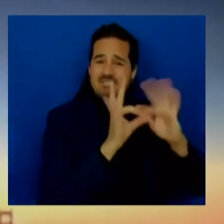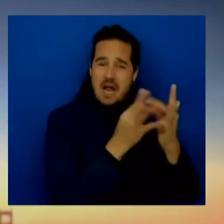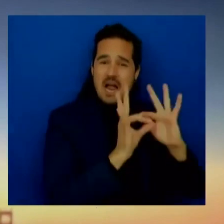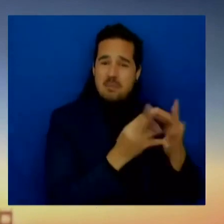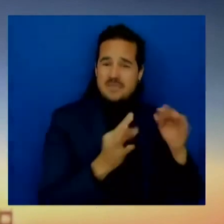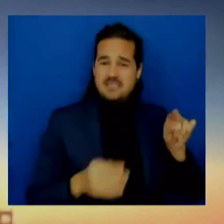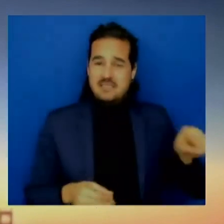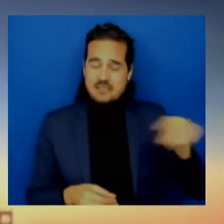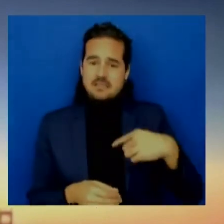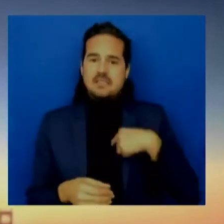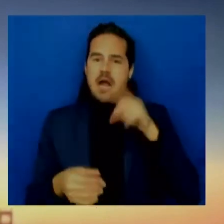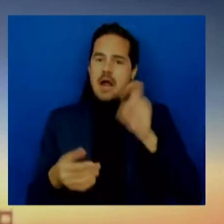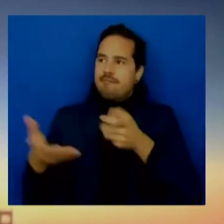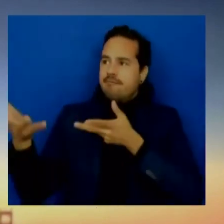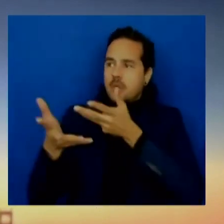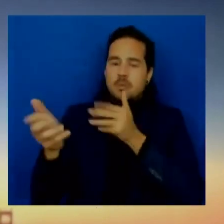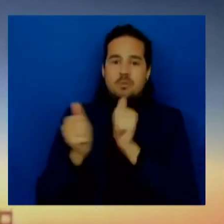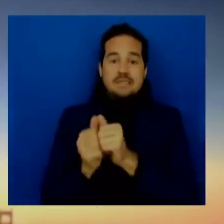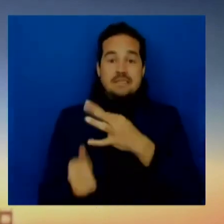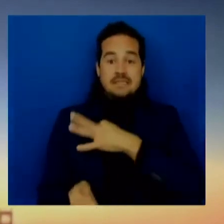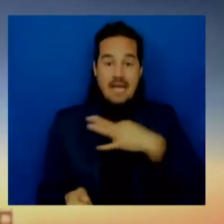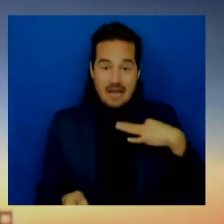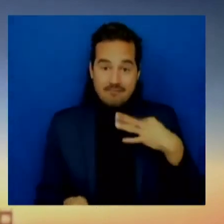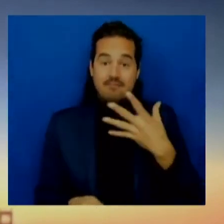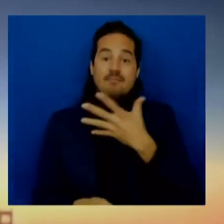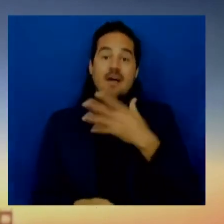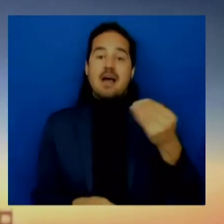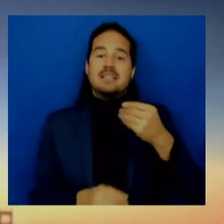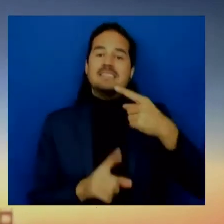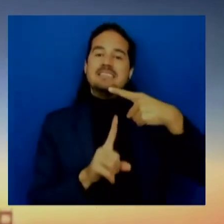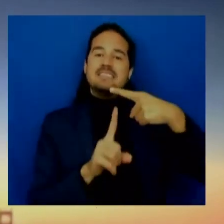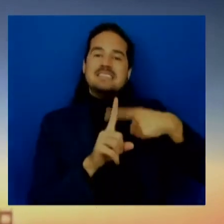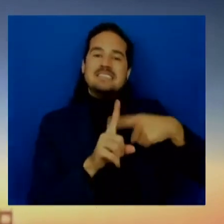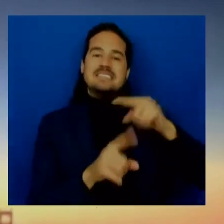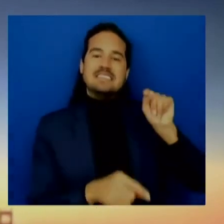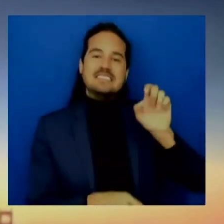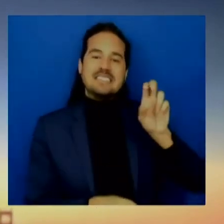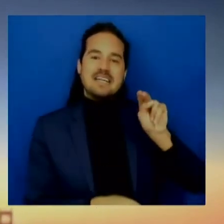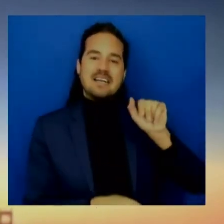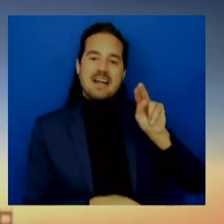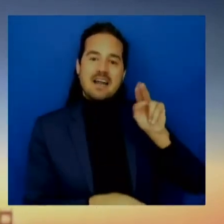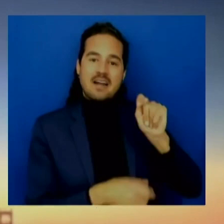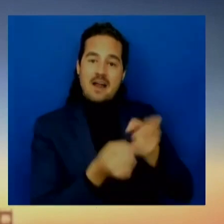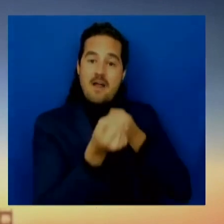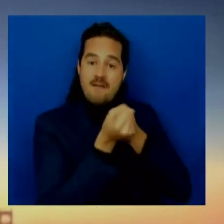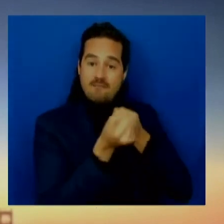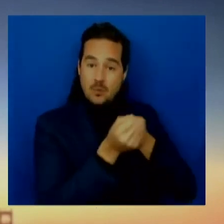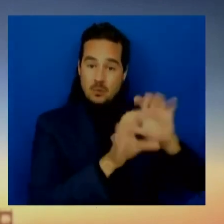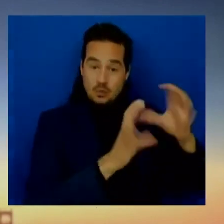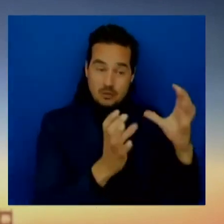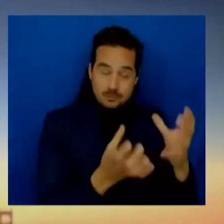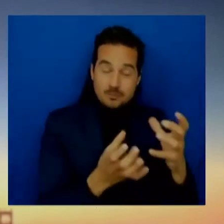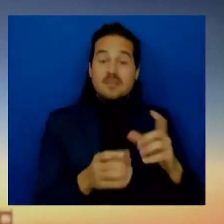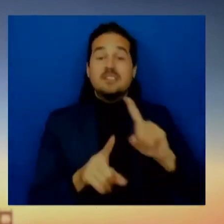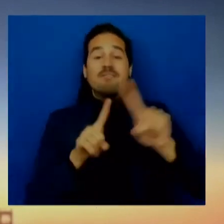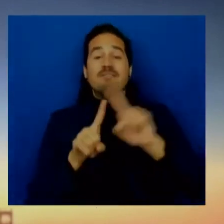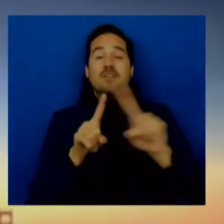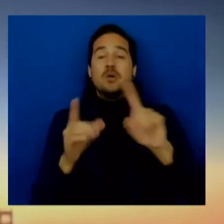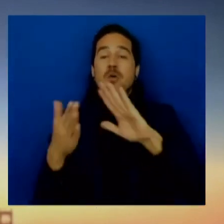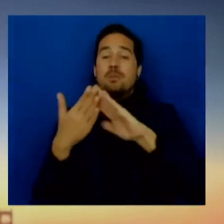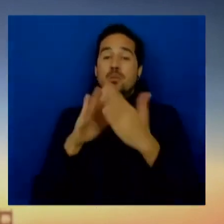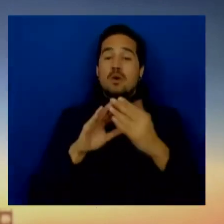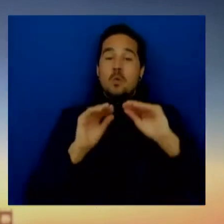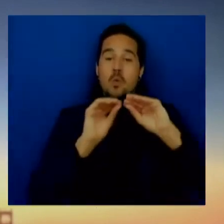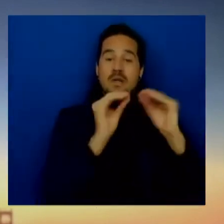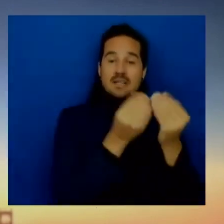tenant advocacy groups and community organizations who are going to be delivering these resources in a timeline that